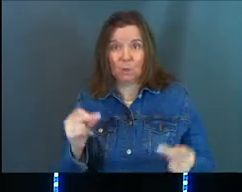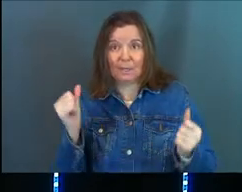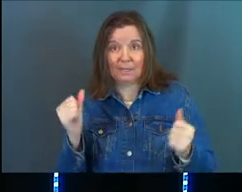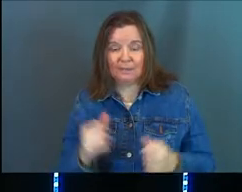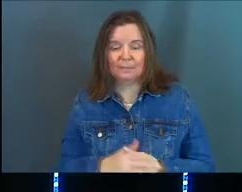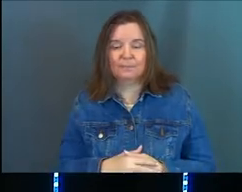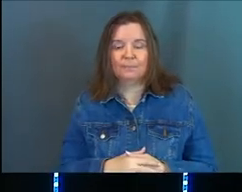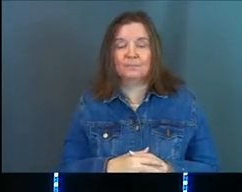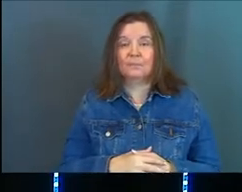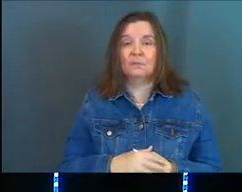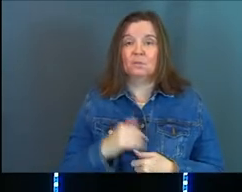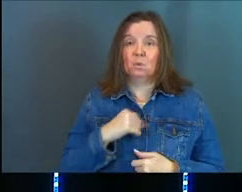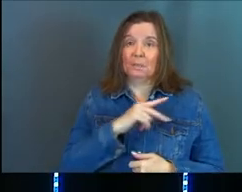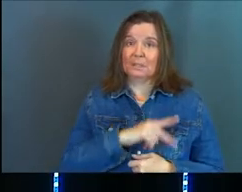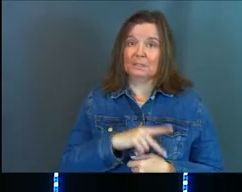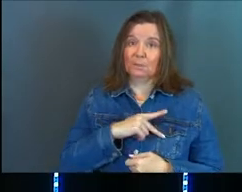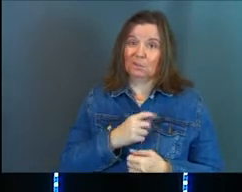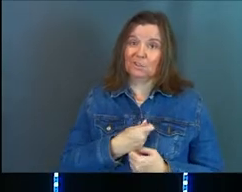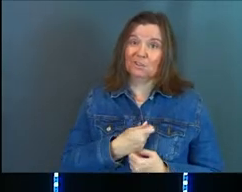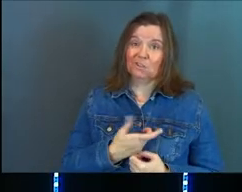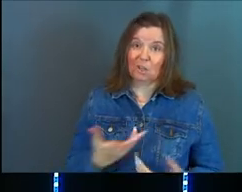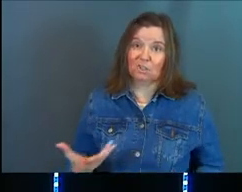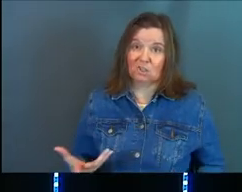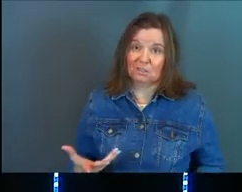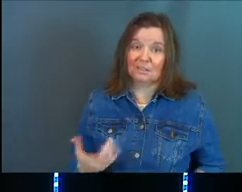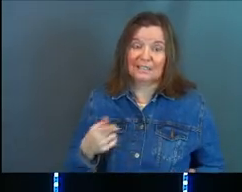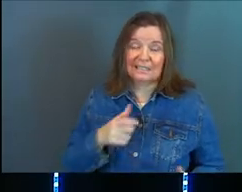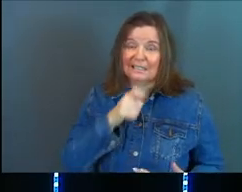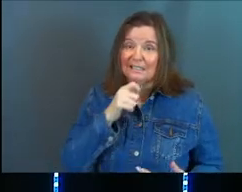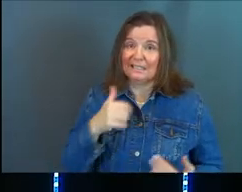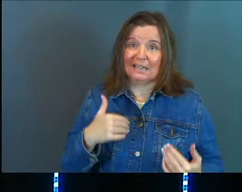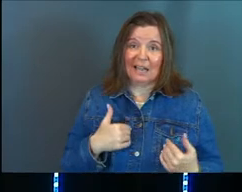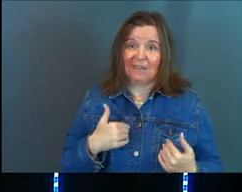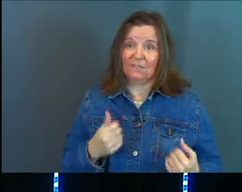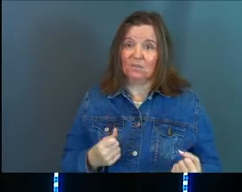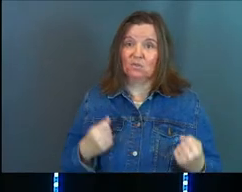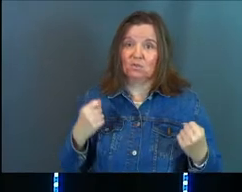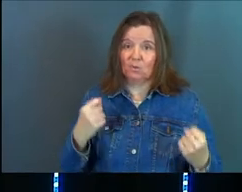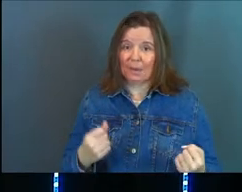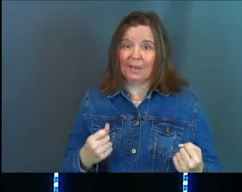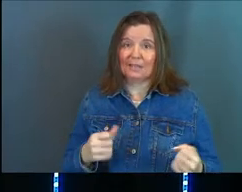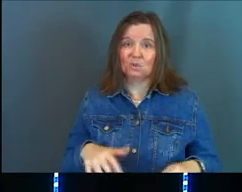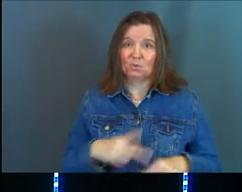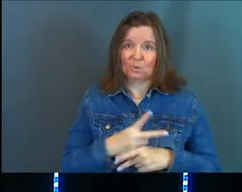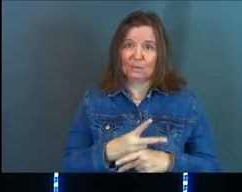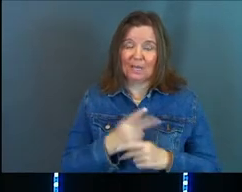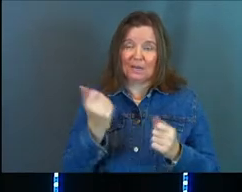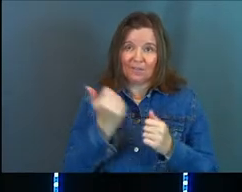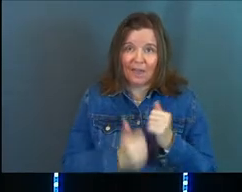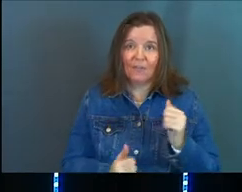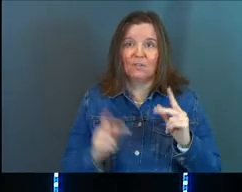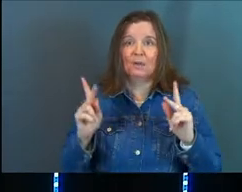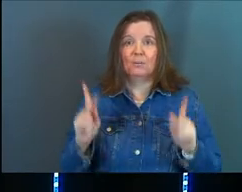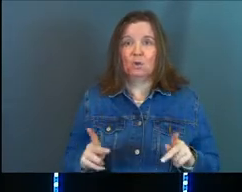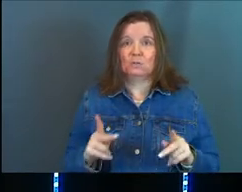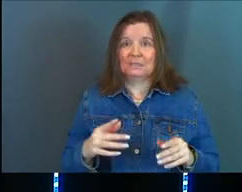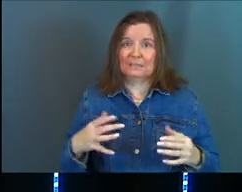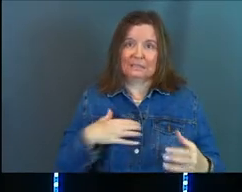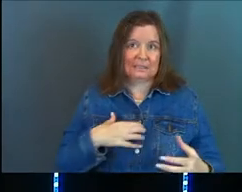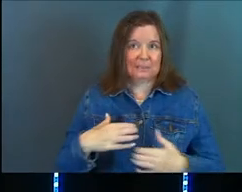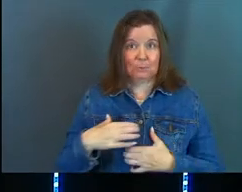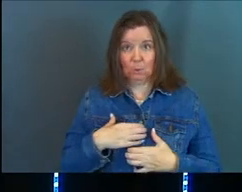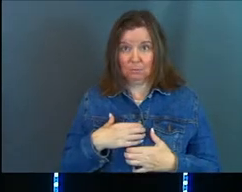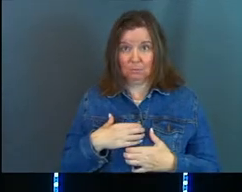quick. This led to his personal exhaustion. He did not have the strength to take care of every single person's